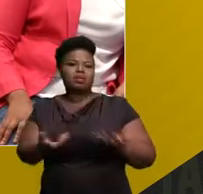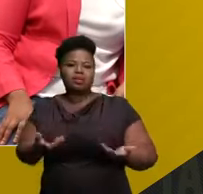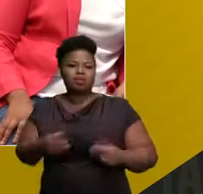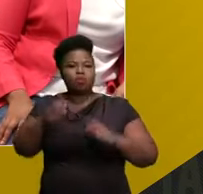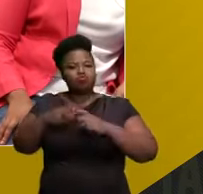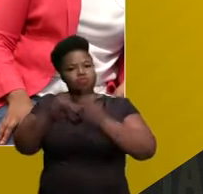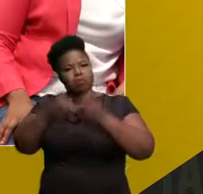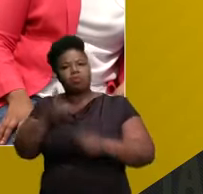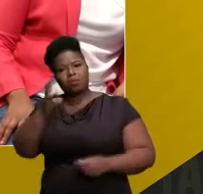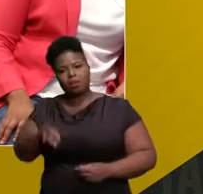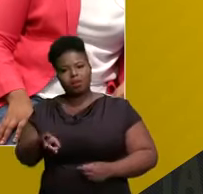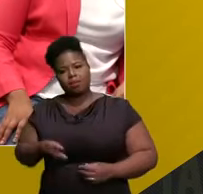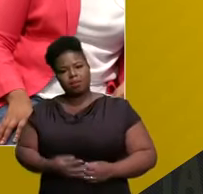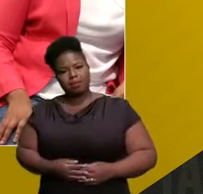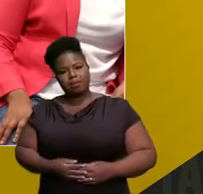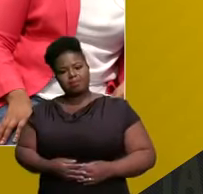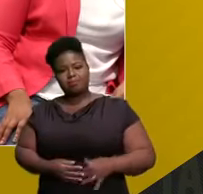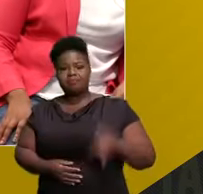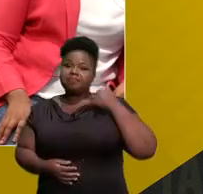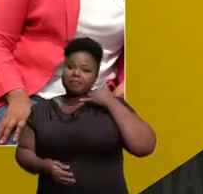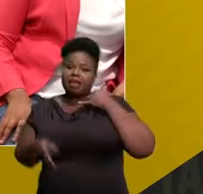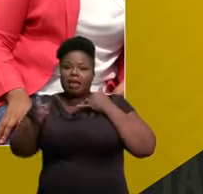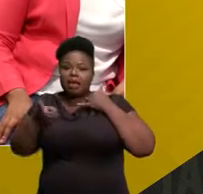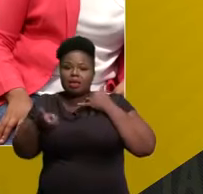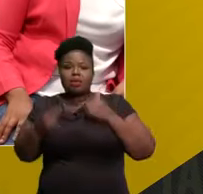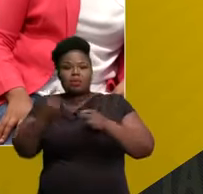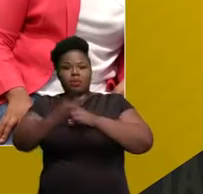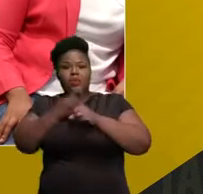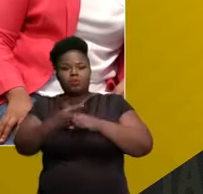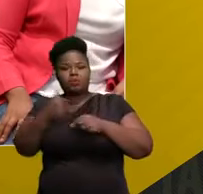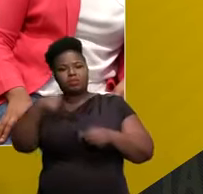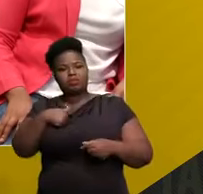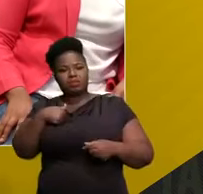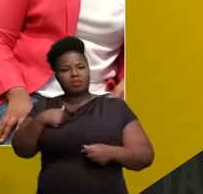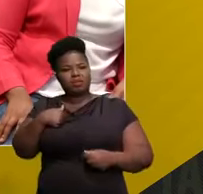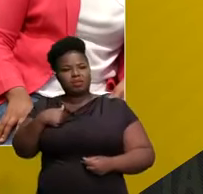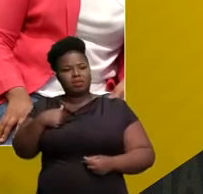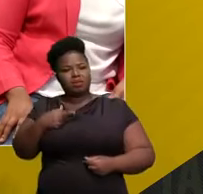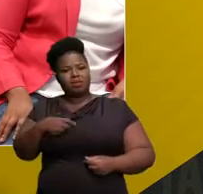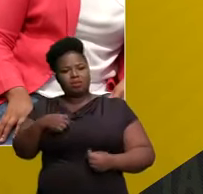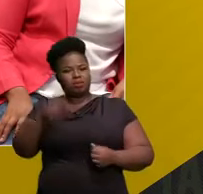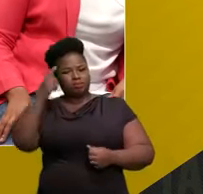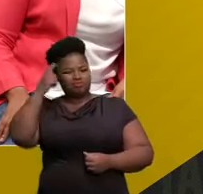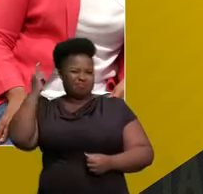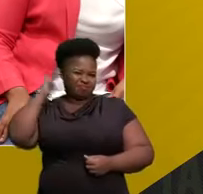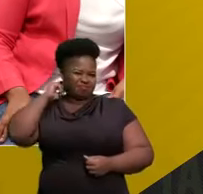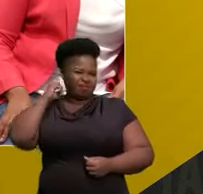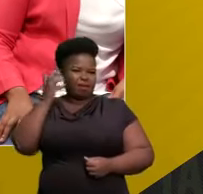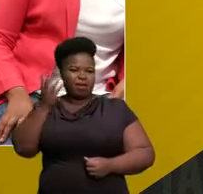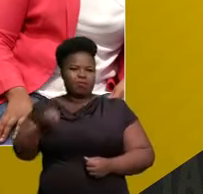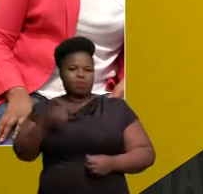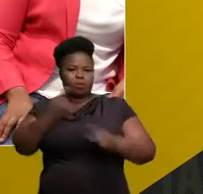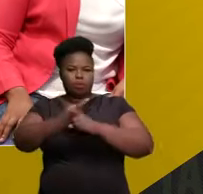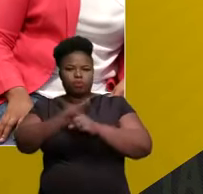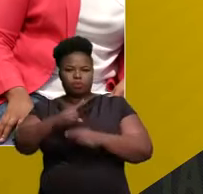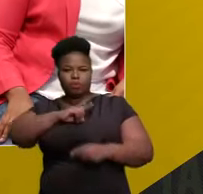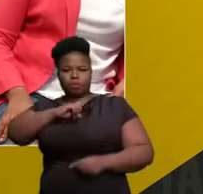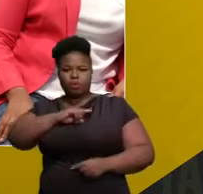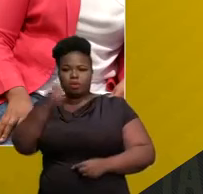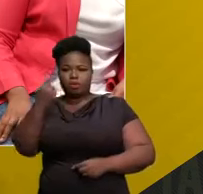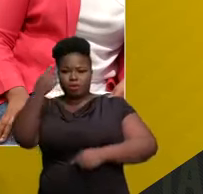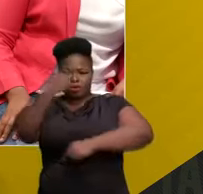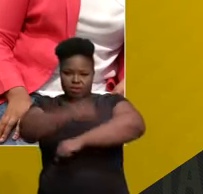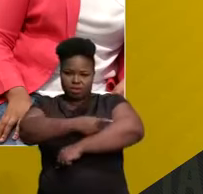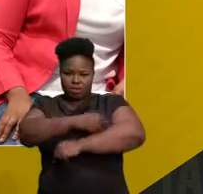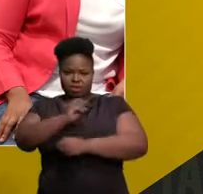reng. And kore ka mogo ke se dikile le ntumo mo ntondo nya ka gore ba bona wa ntege nka re